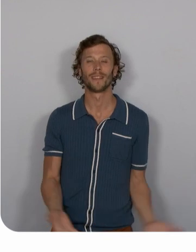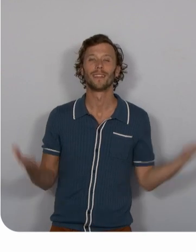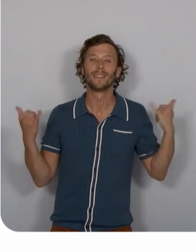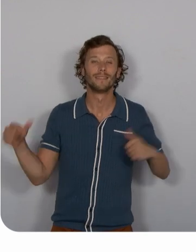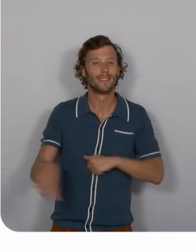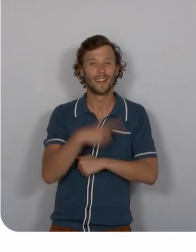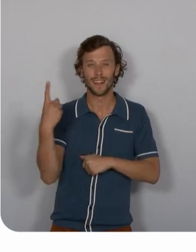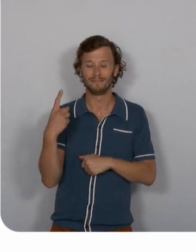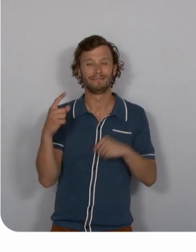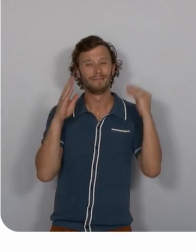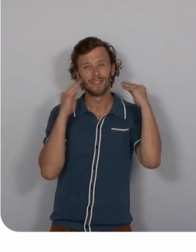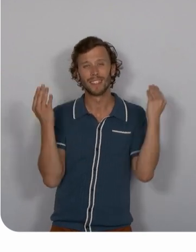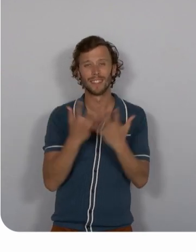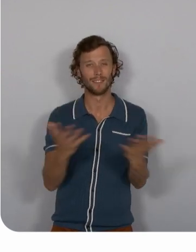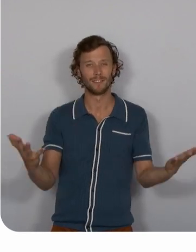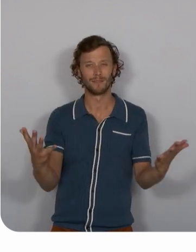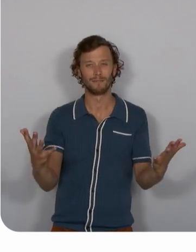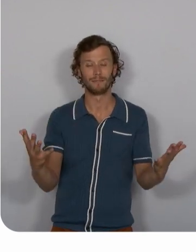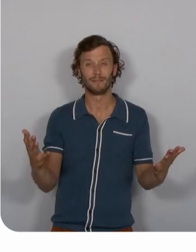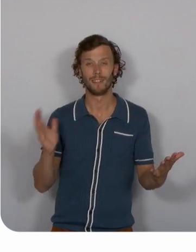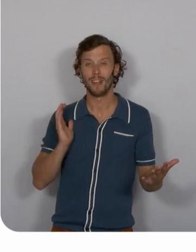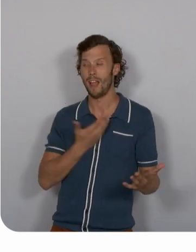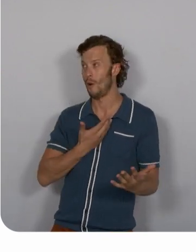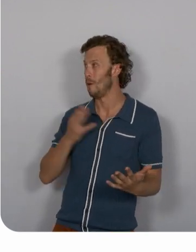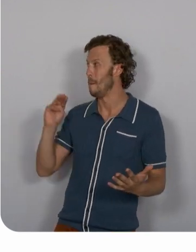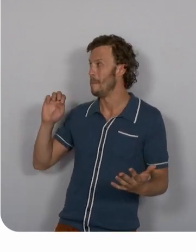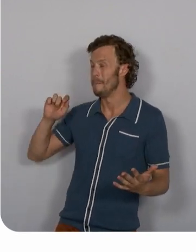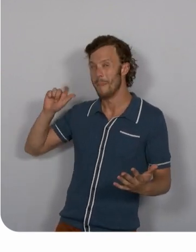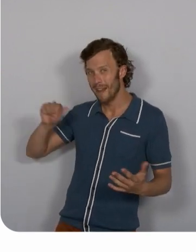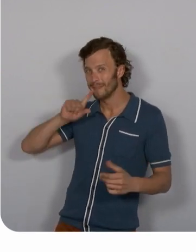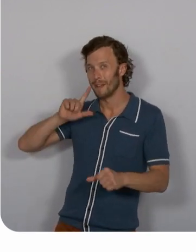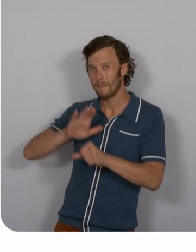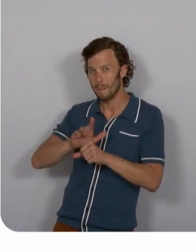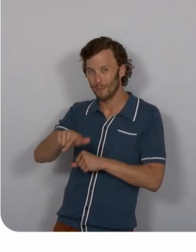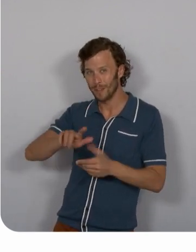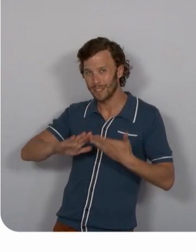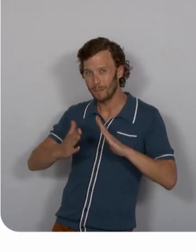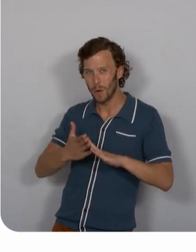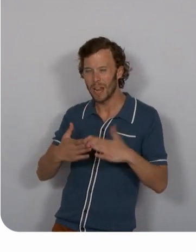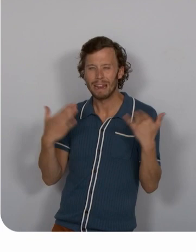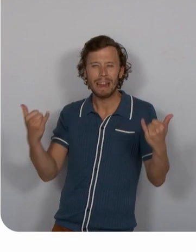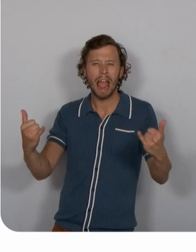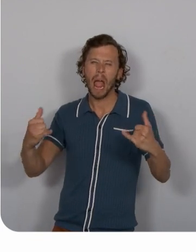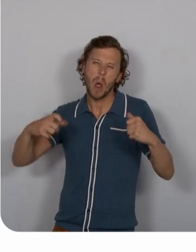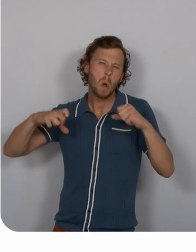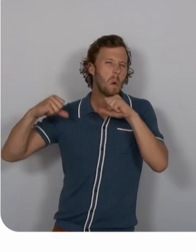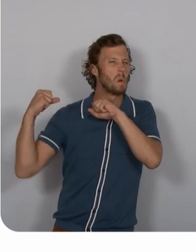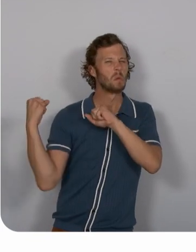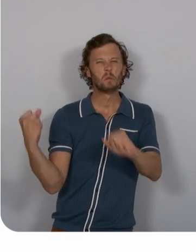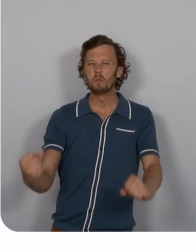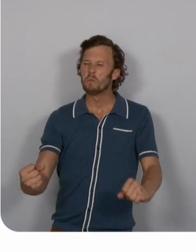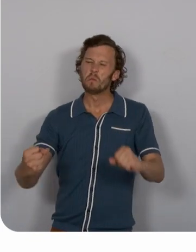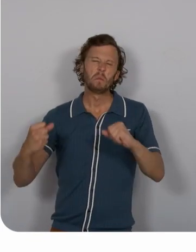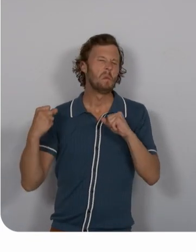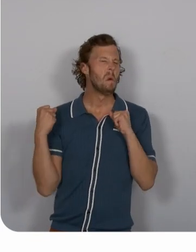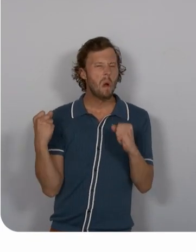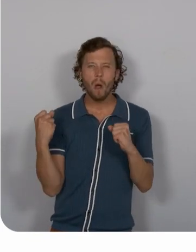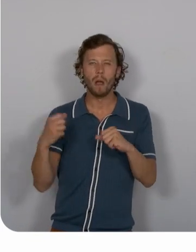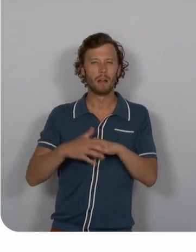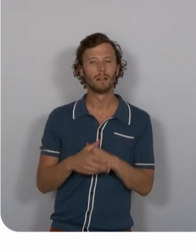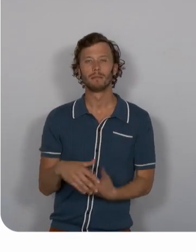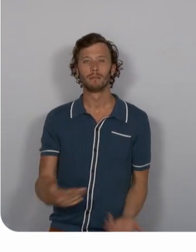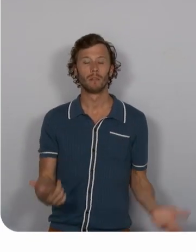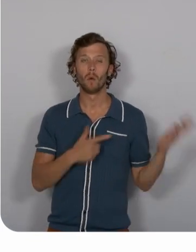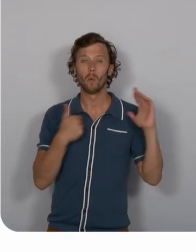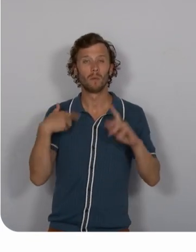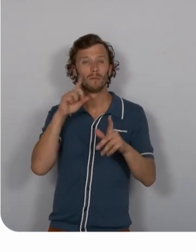And I can tell you that Meta's commitment to this community is stronger than ever. Just like we're continuing